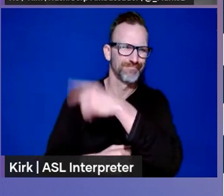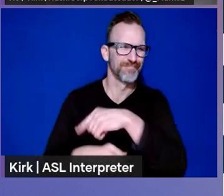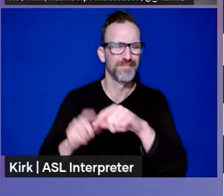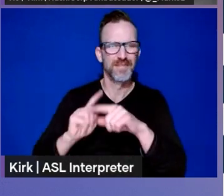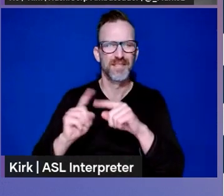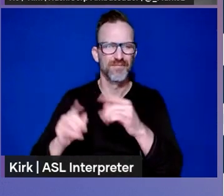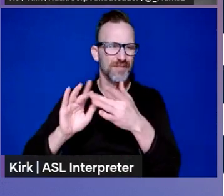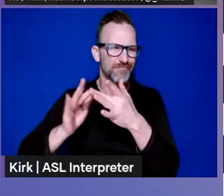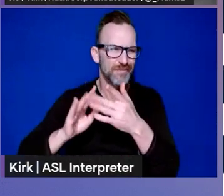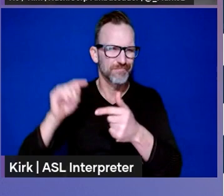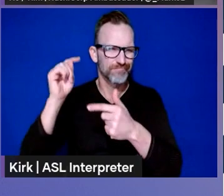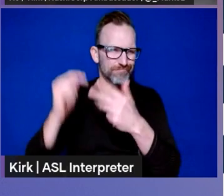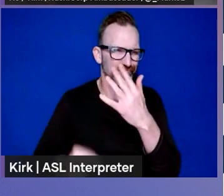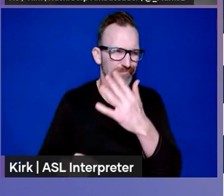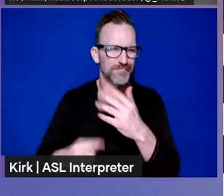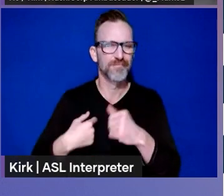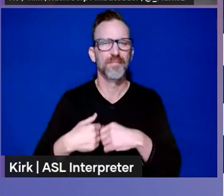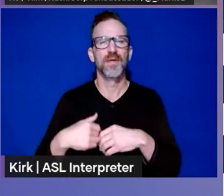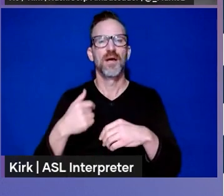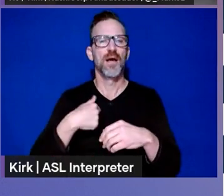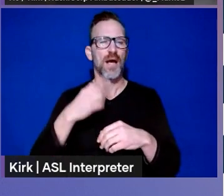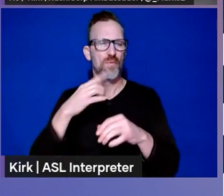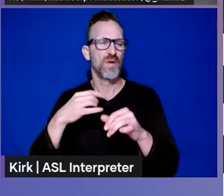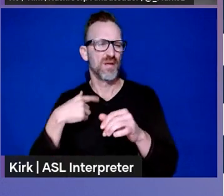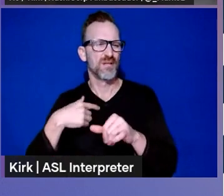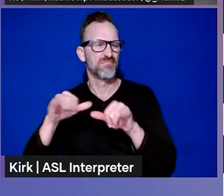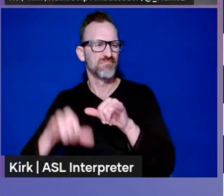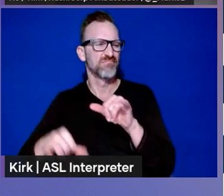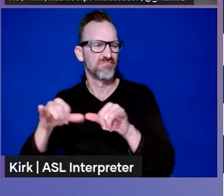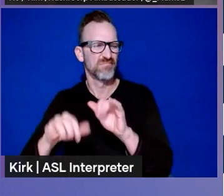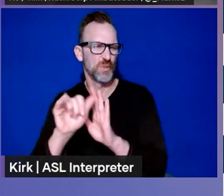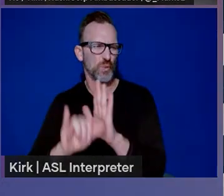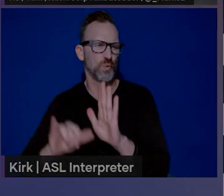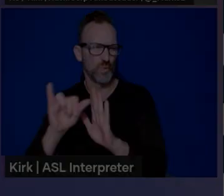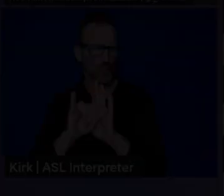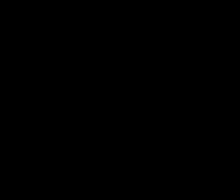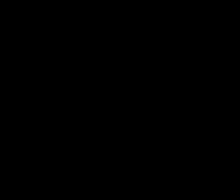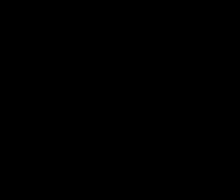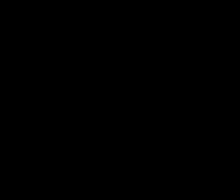or I'll be hanging out at the YouTube stream after this talk as well. So thank you.